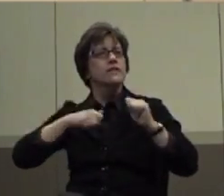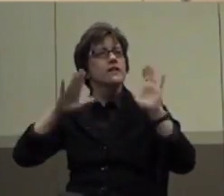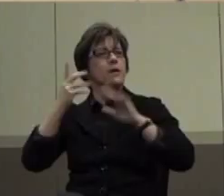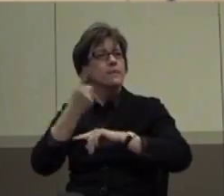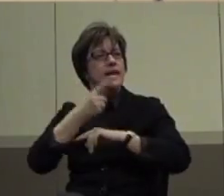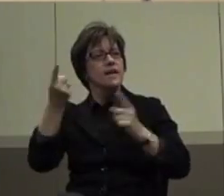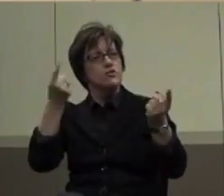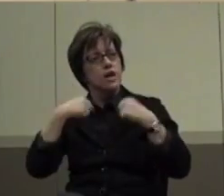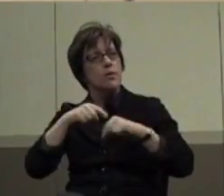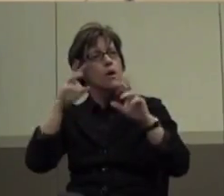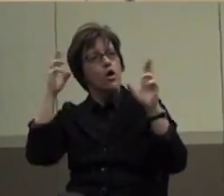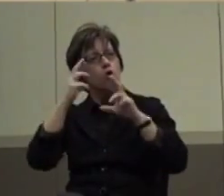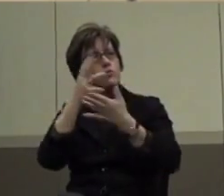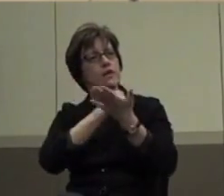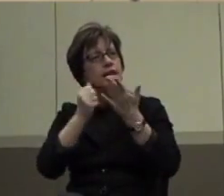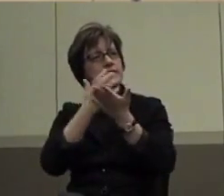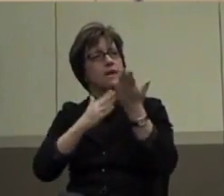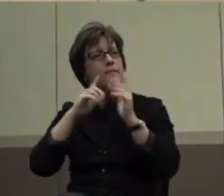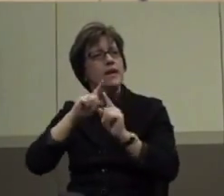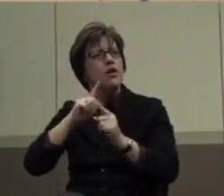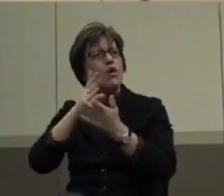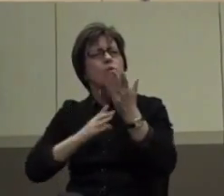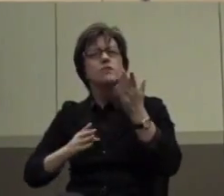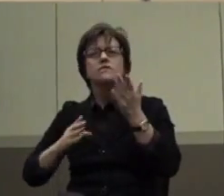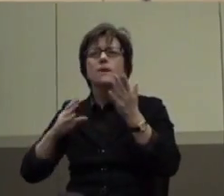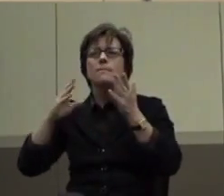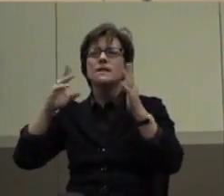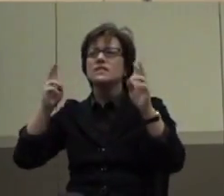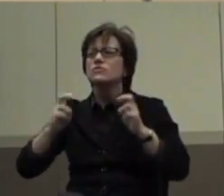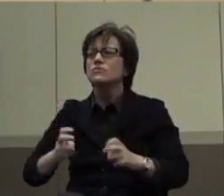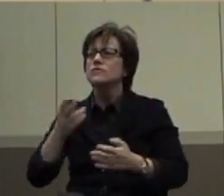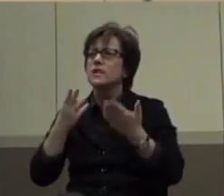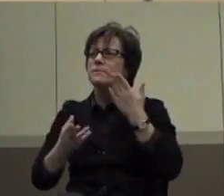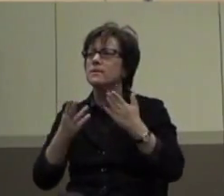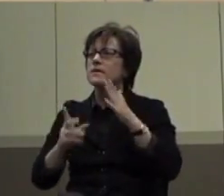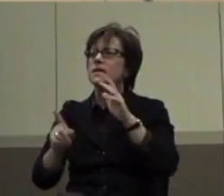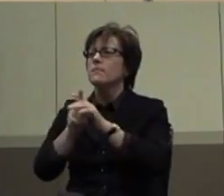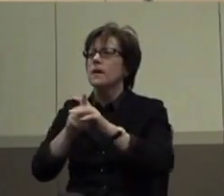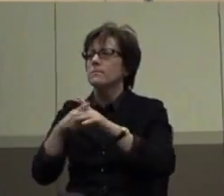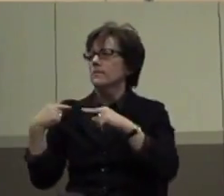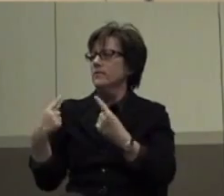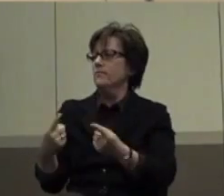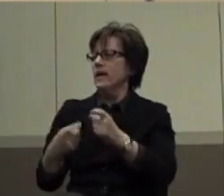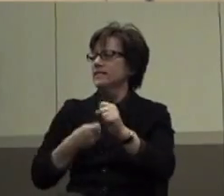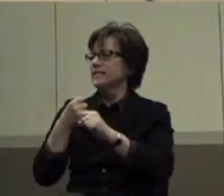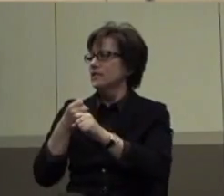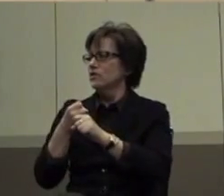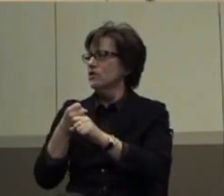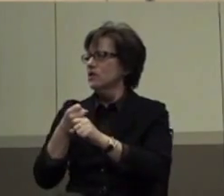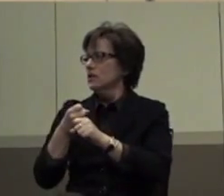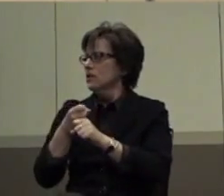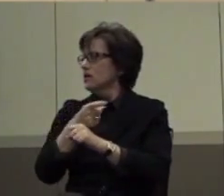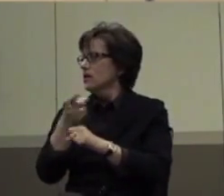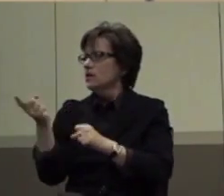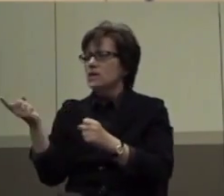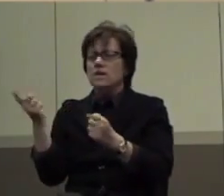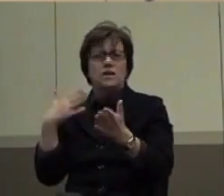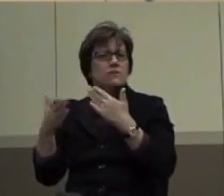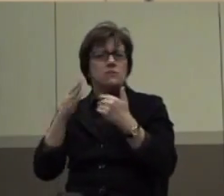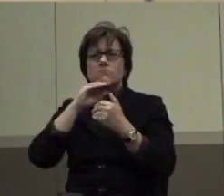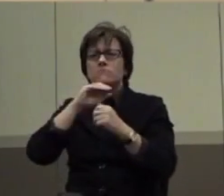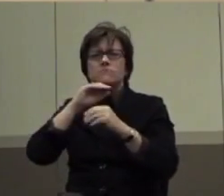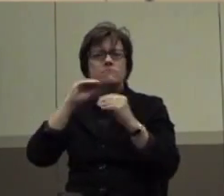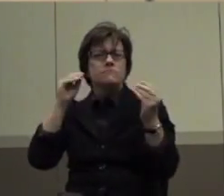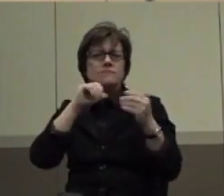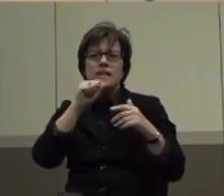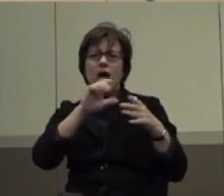hoping you're going to get some answers. What are some issues that maybe have come up in this past year that you know, even if it doesn't have to do with the resistive